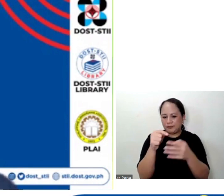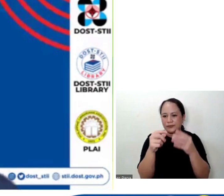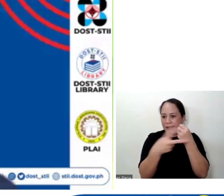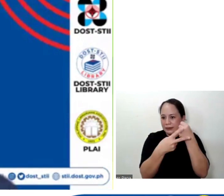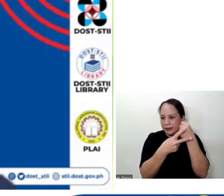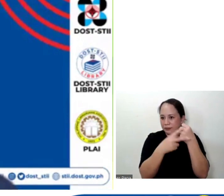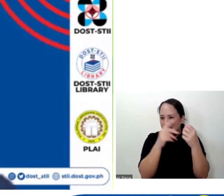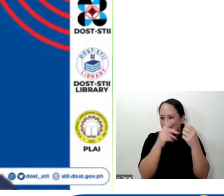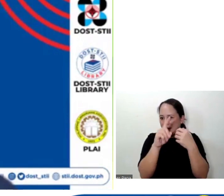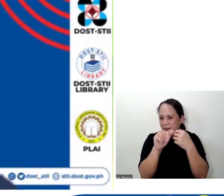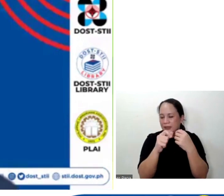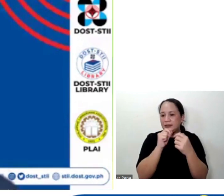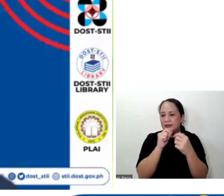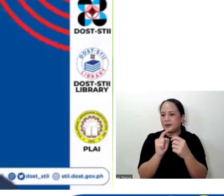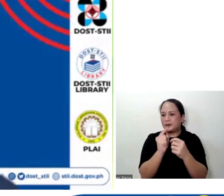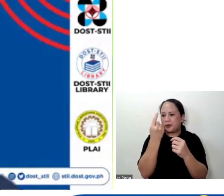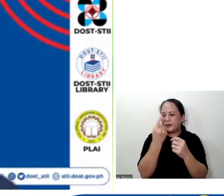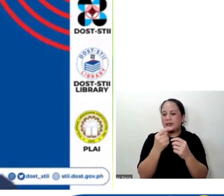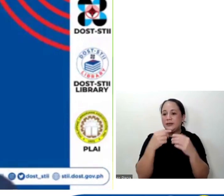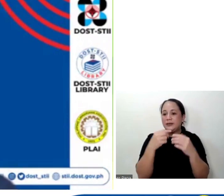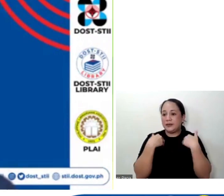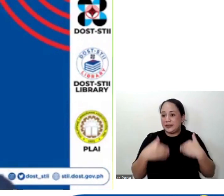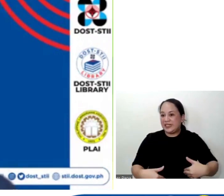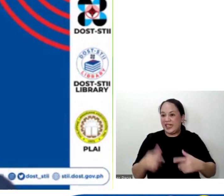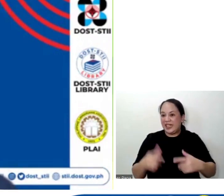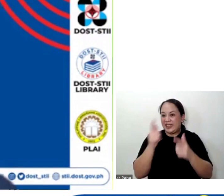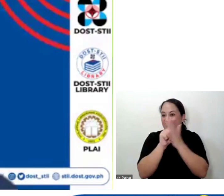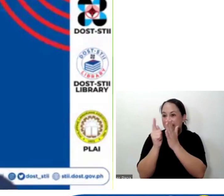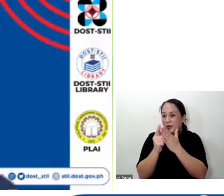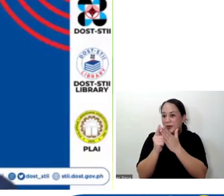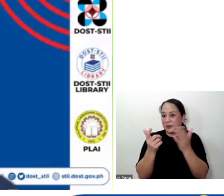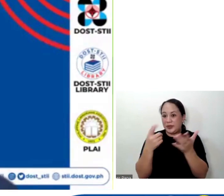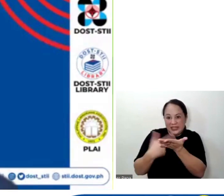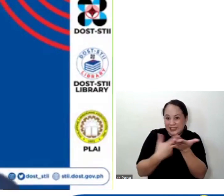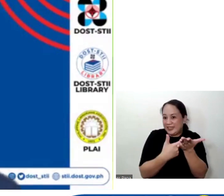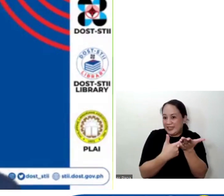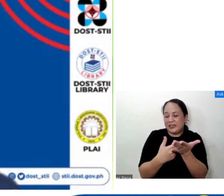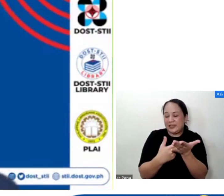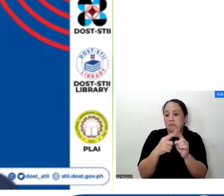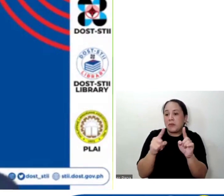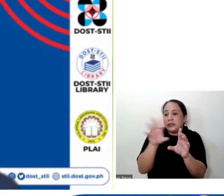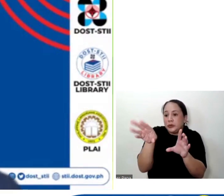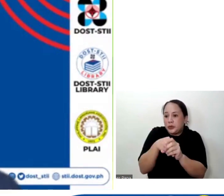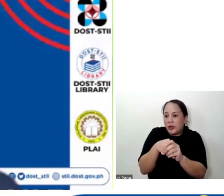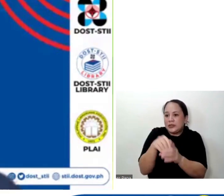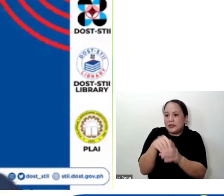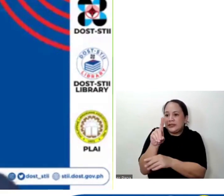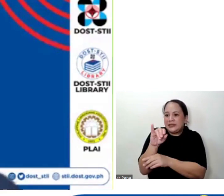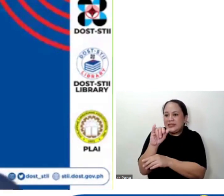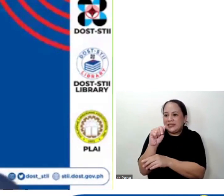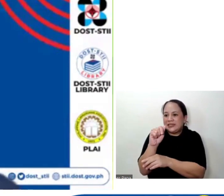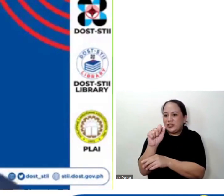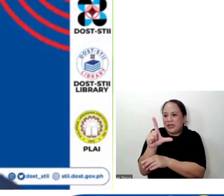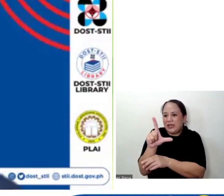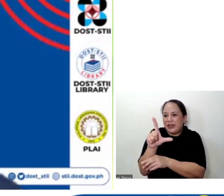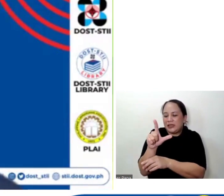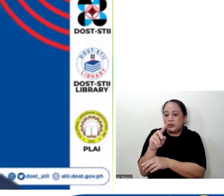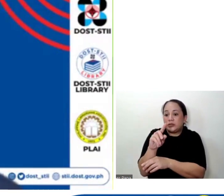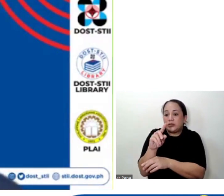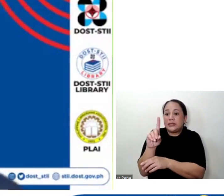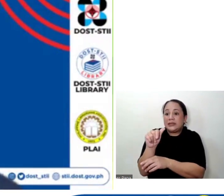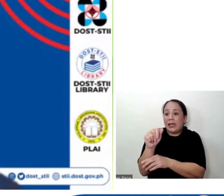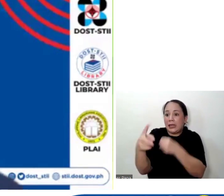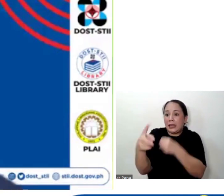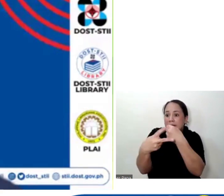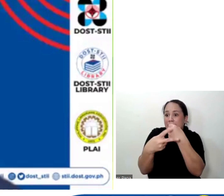hindi lang physical libraries ang pinag-uusapan natin dito, including digital na yan. So yung ating data repositories,